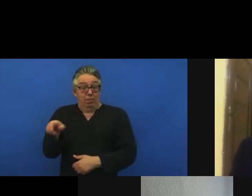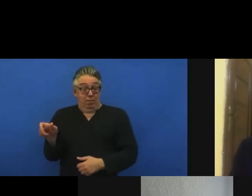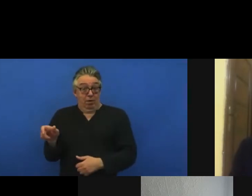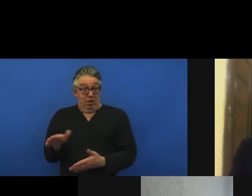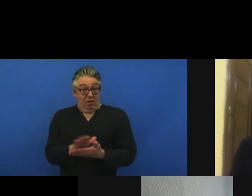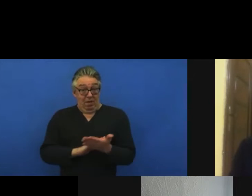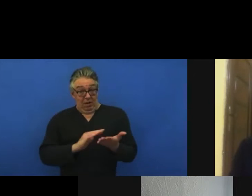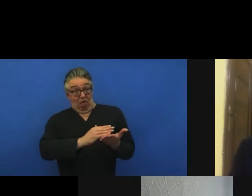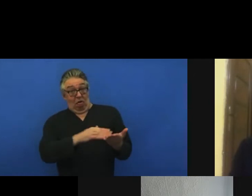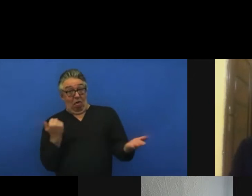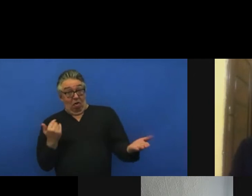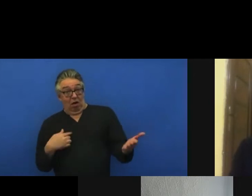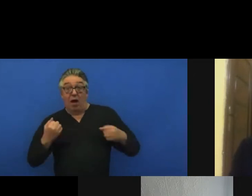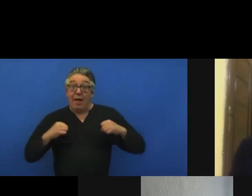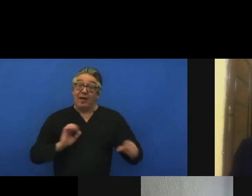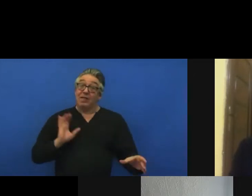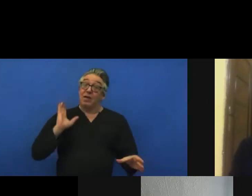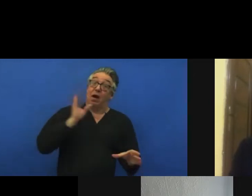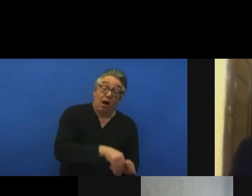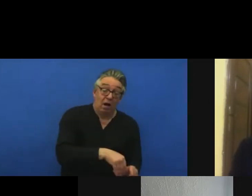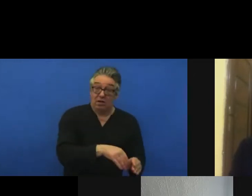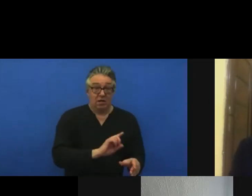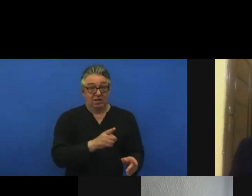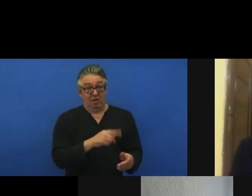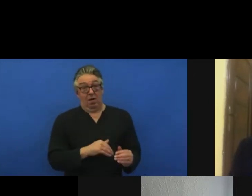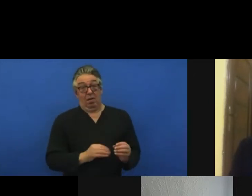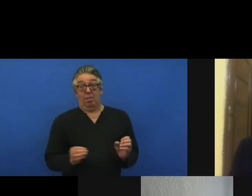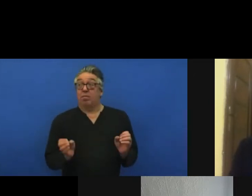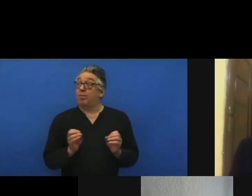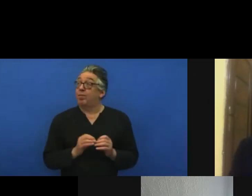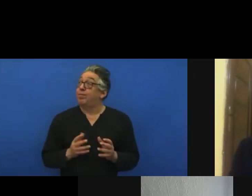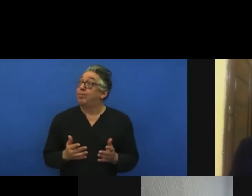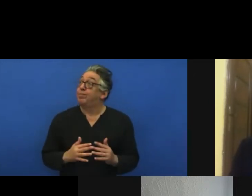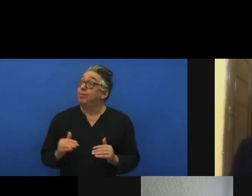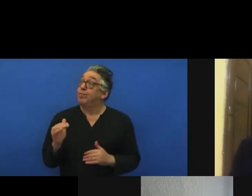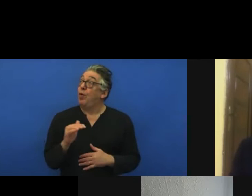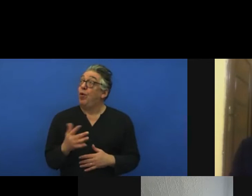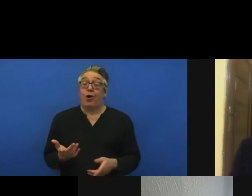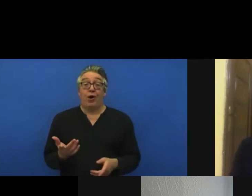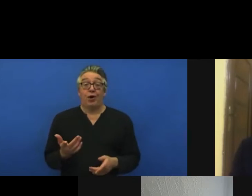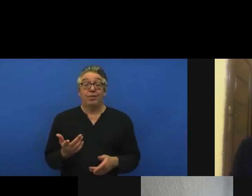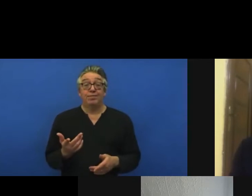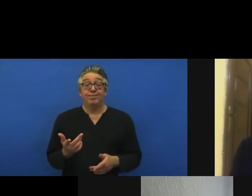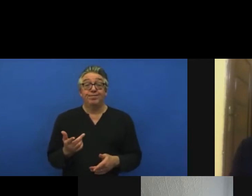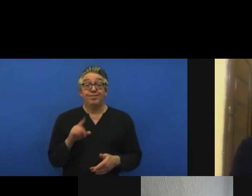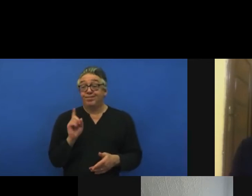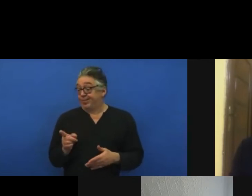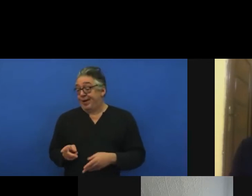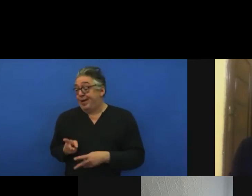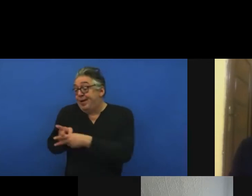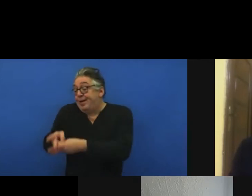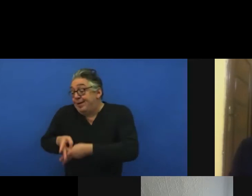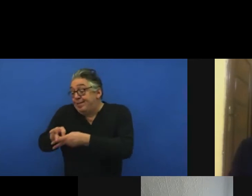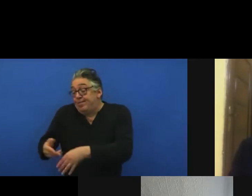and excludes us as subjects, but views us more as a mere object. So my idea and